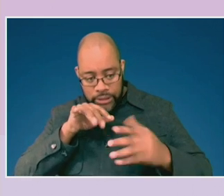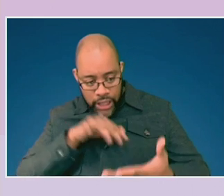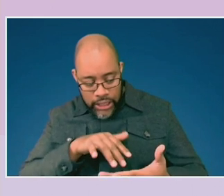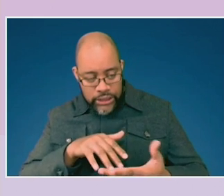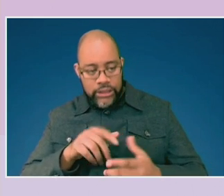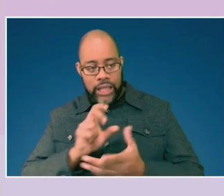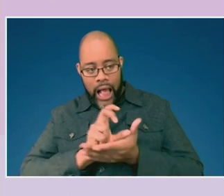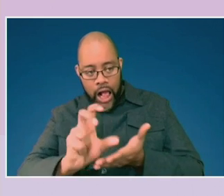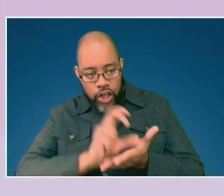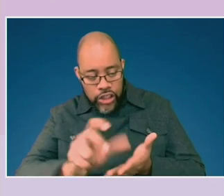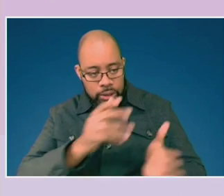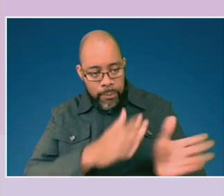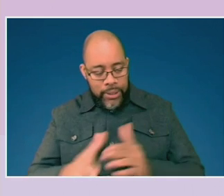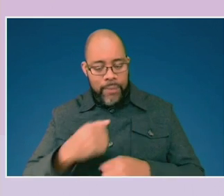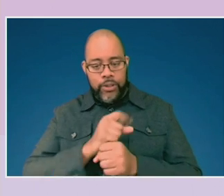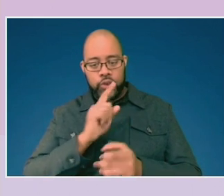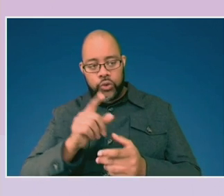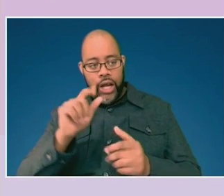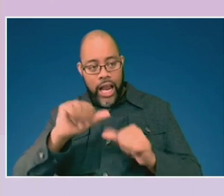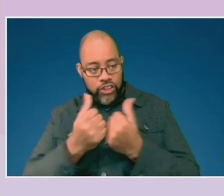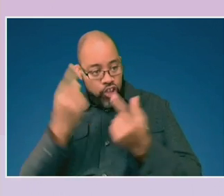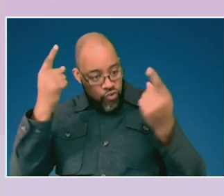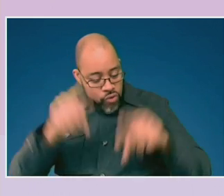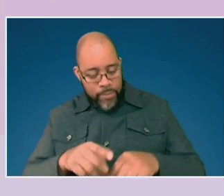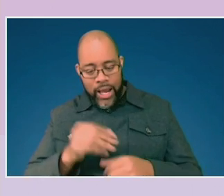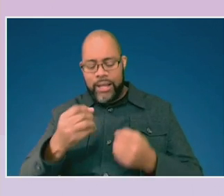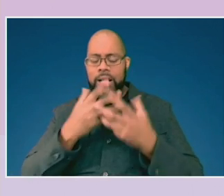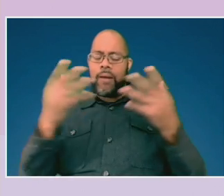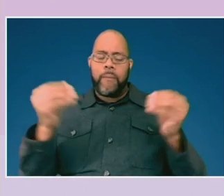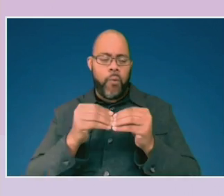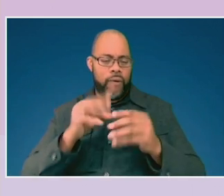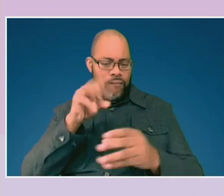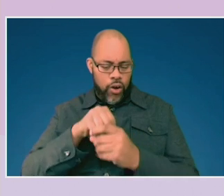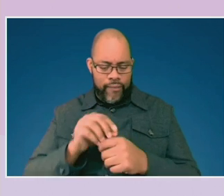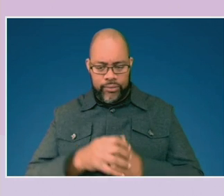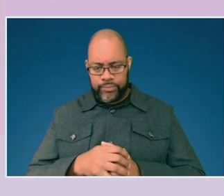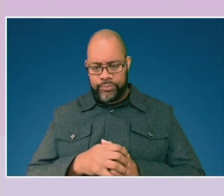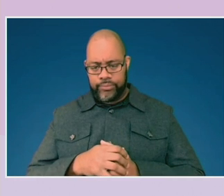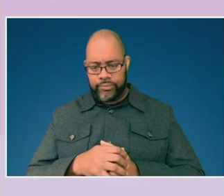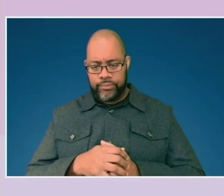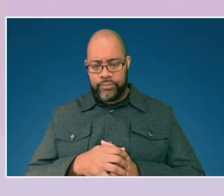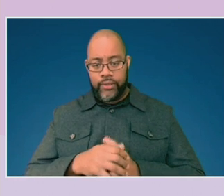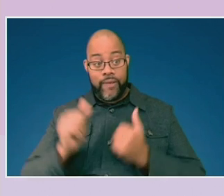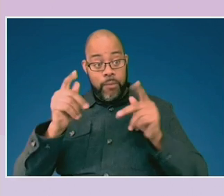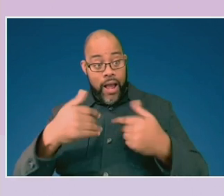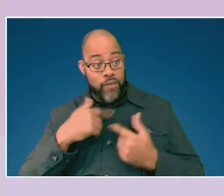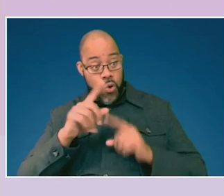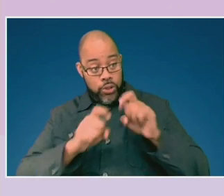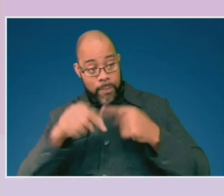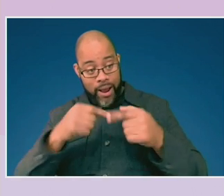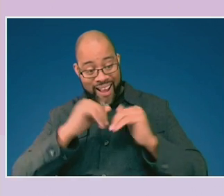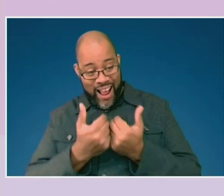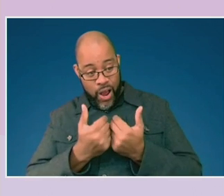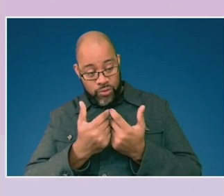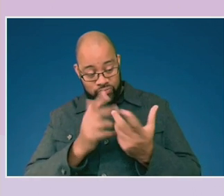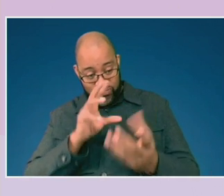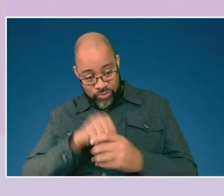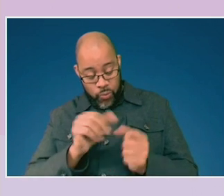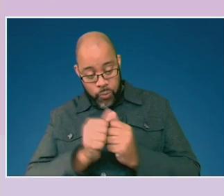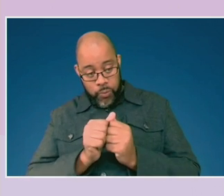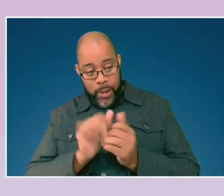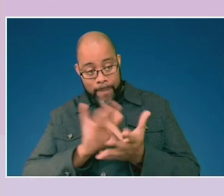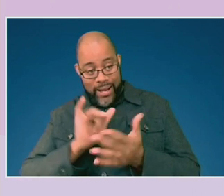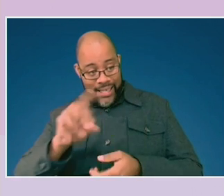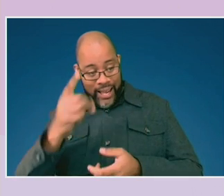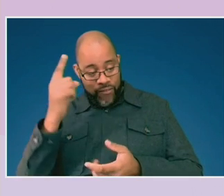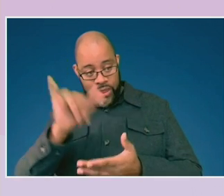plans, interagency agreements, and so much more. If anyone has questions about how to engage with Medicaid for